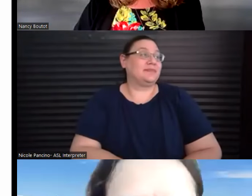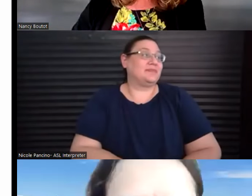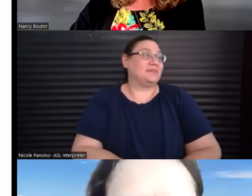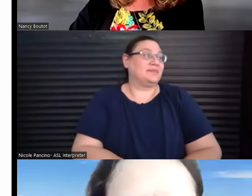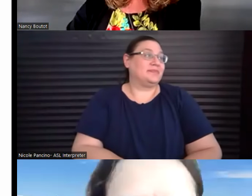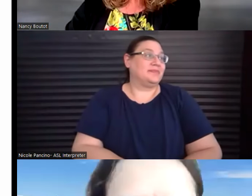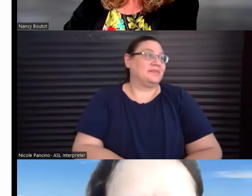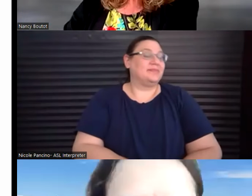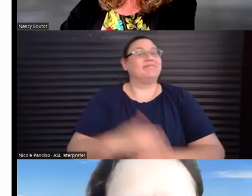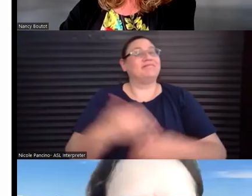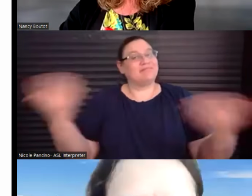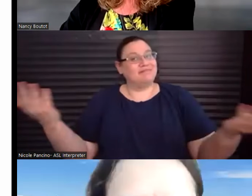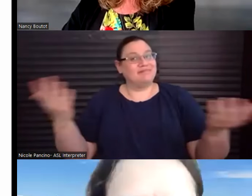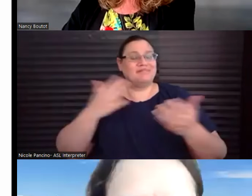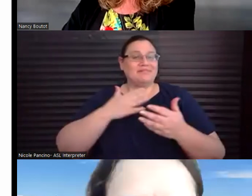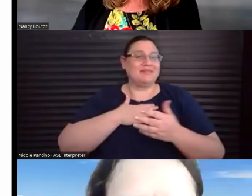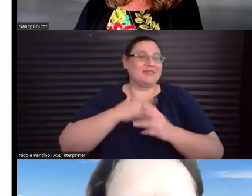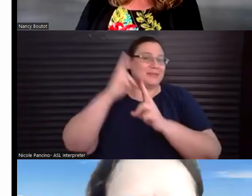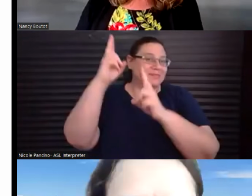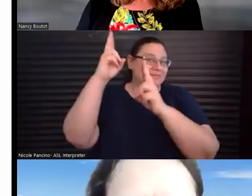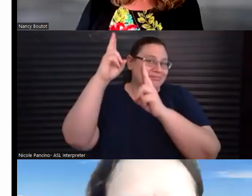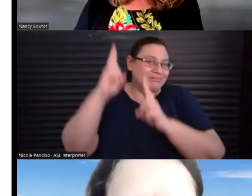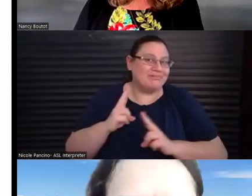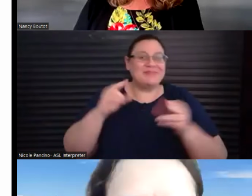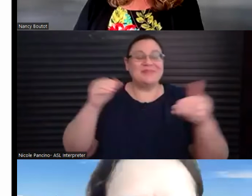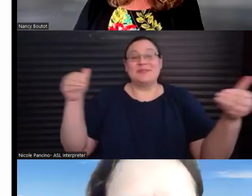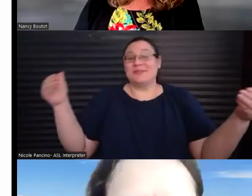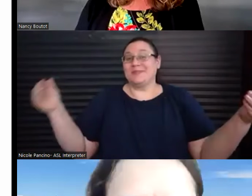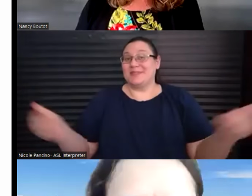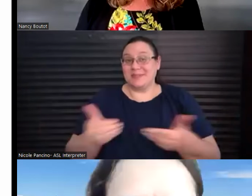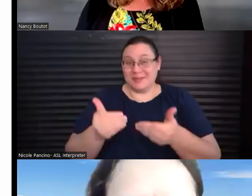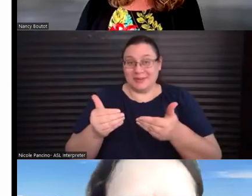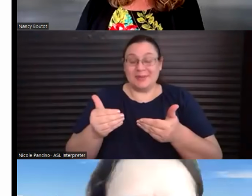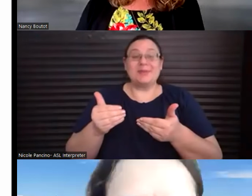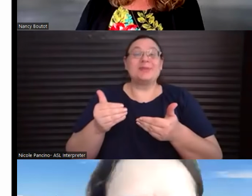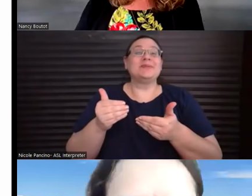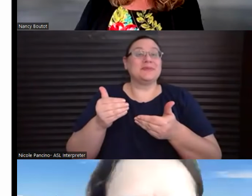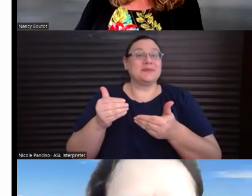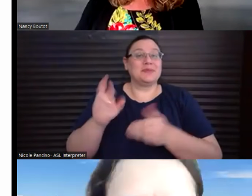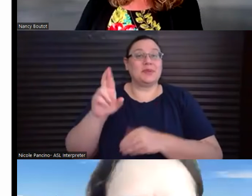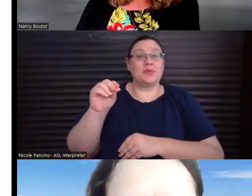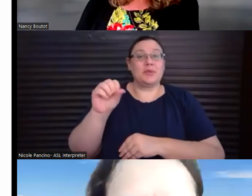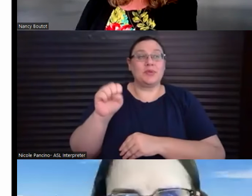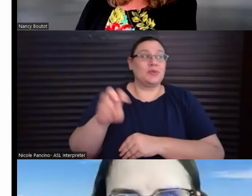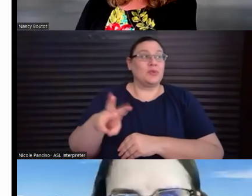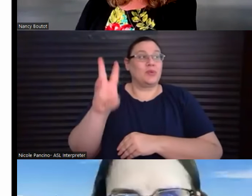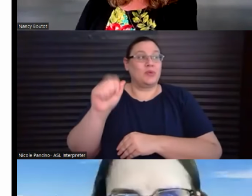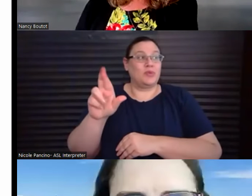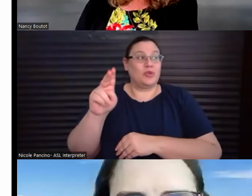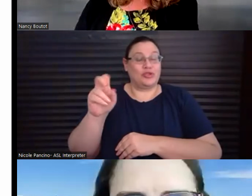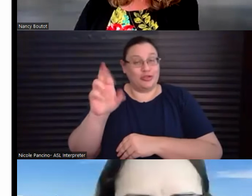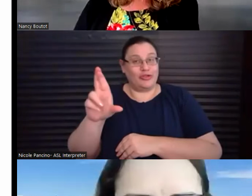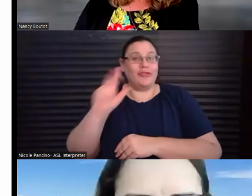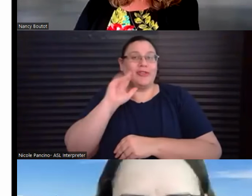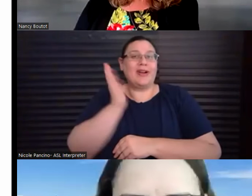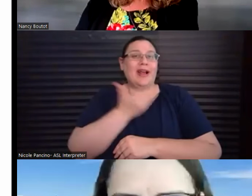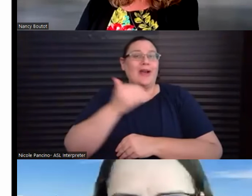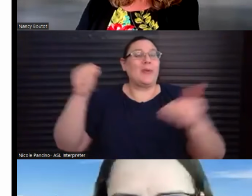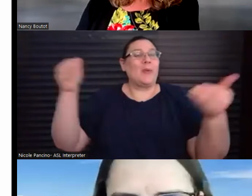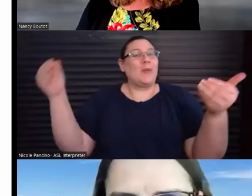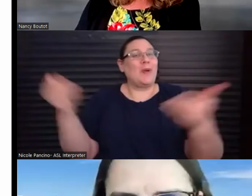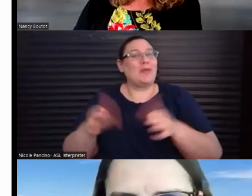Well, it is my privilege and honor to introduce Rose Warner to do our welcome and our